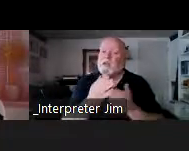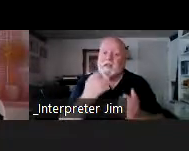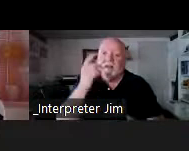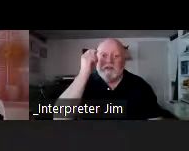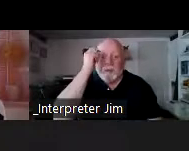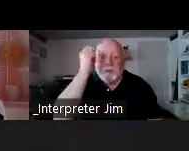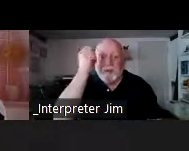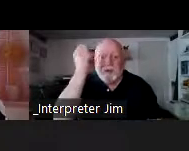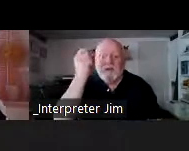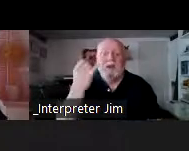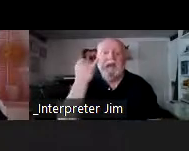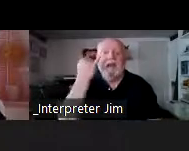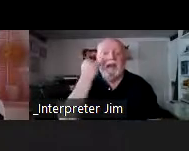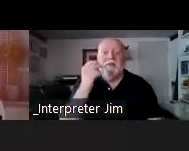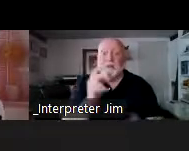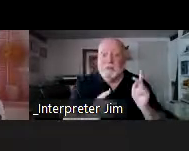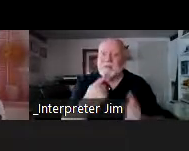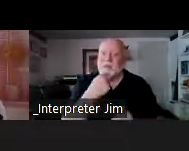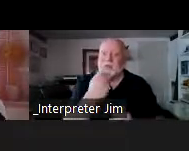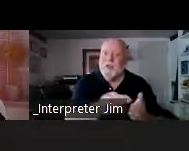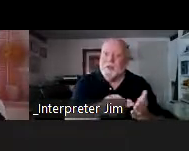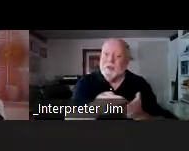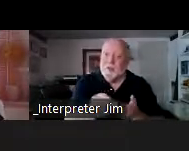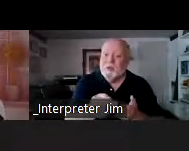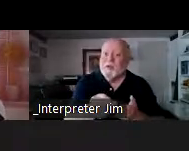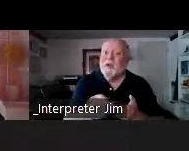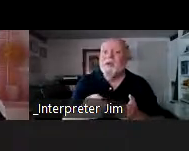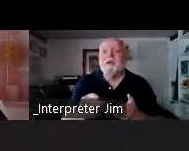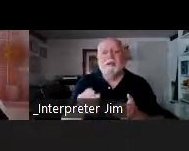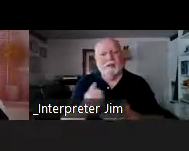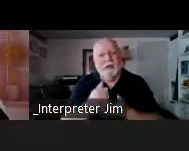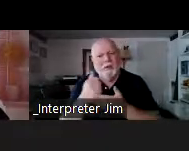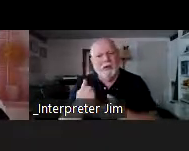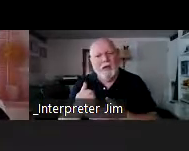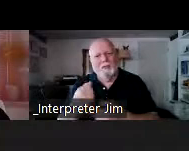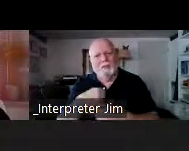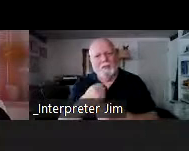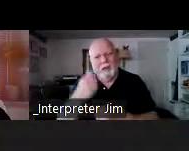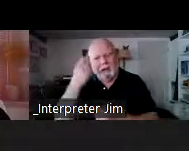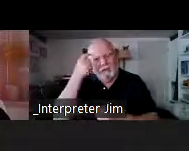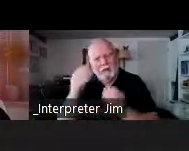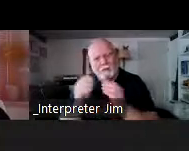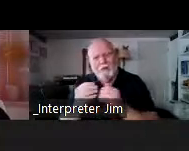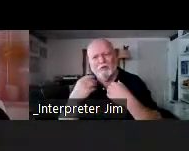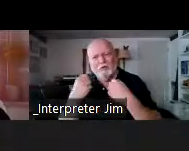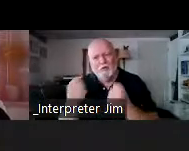stimulate the frontal cortex, can actually grow strengthen the frontal cortex, making us more balanced.